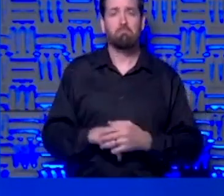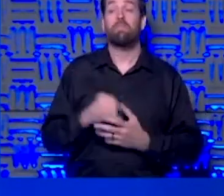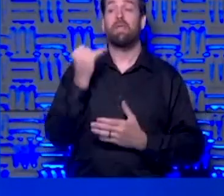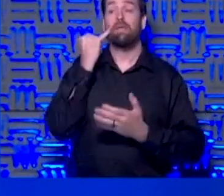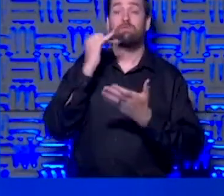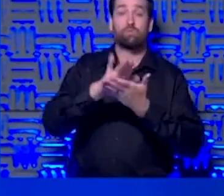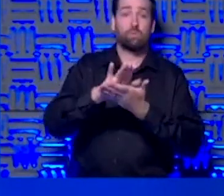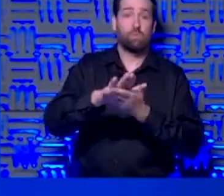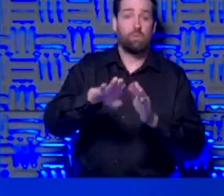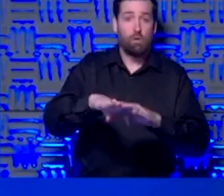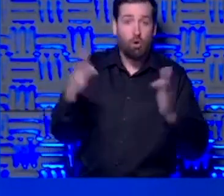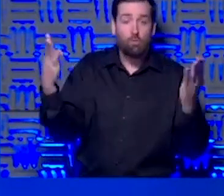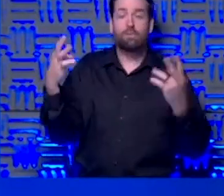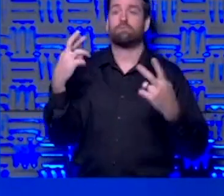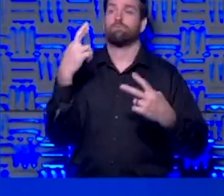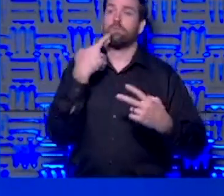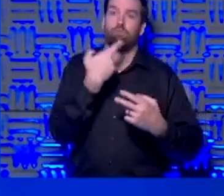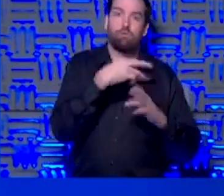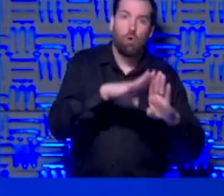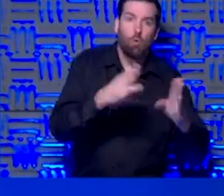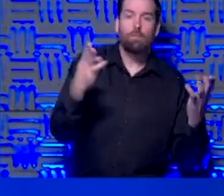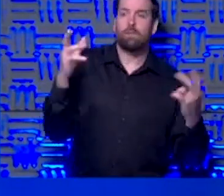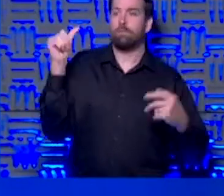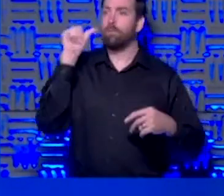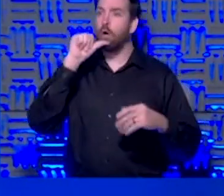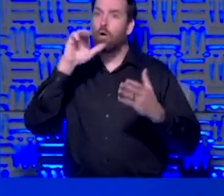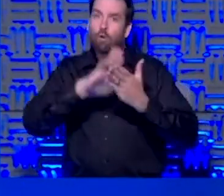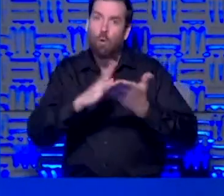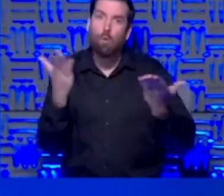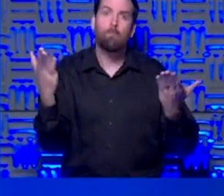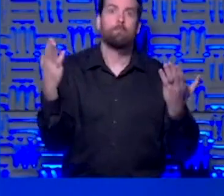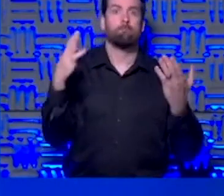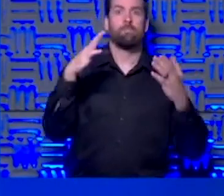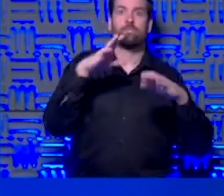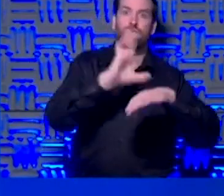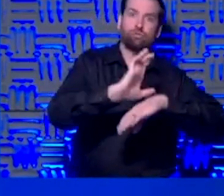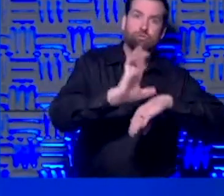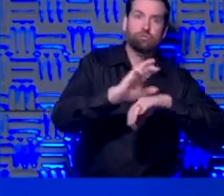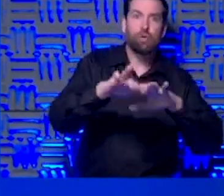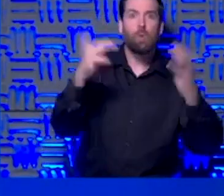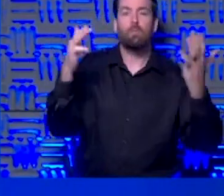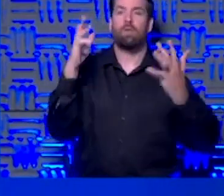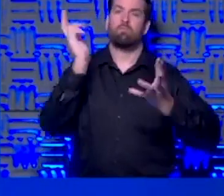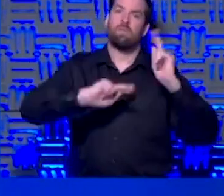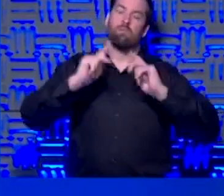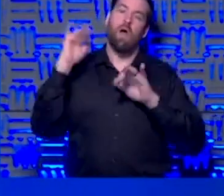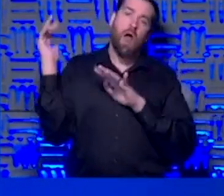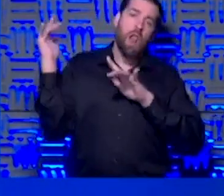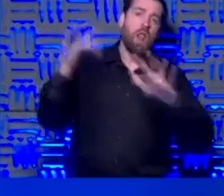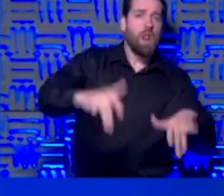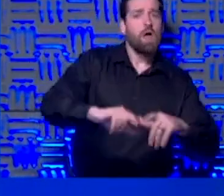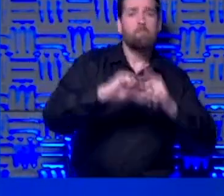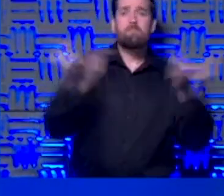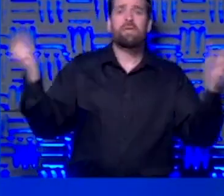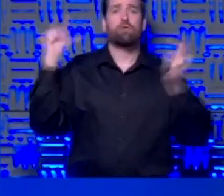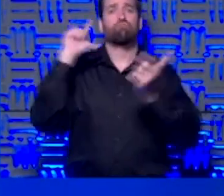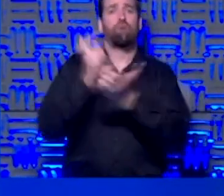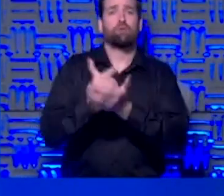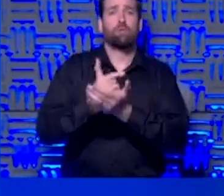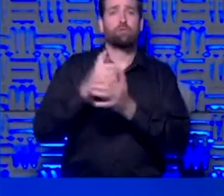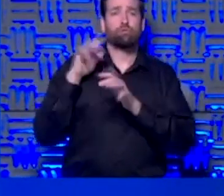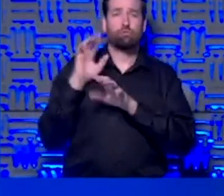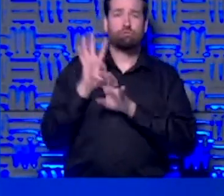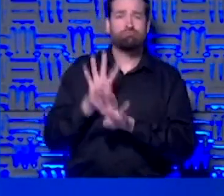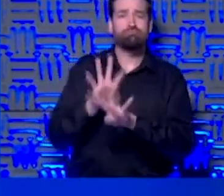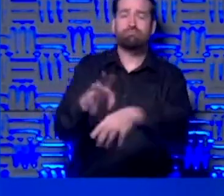schools reopen and restaurants are all open and bars are open and churches are open and groups are gathering and big graduations are being held, that's not going